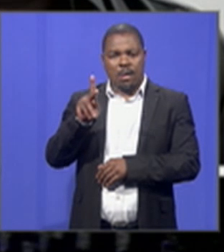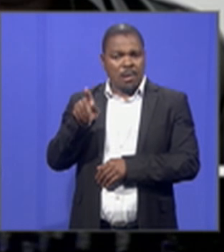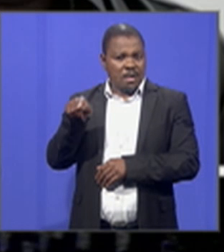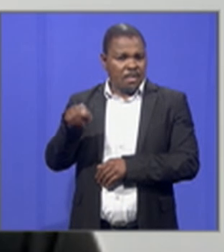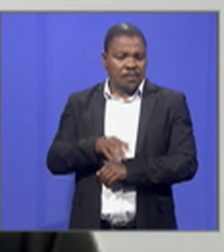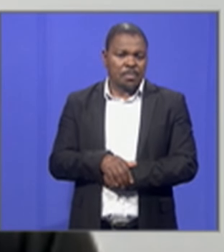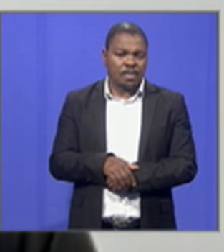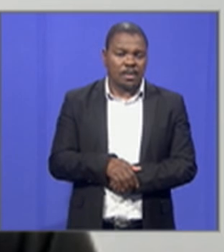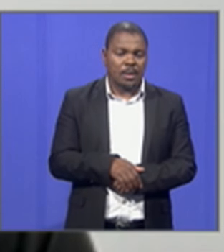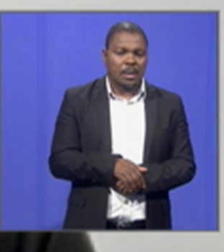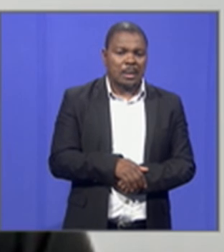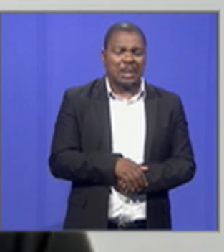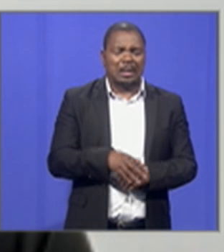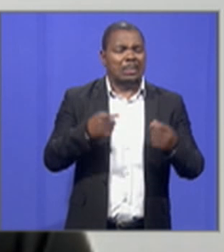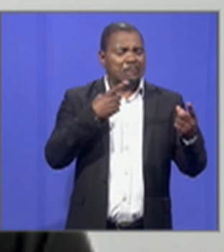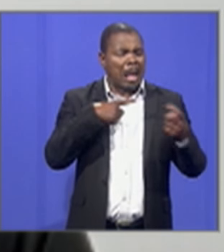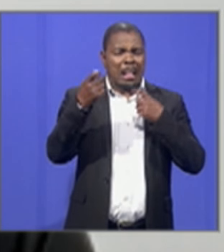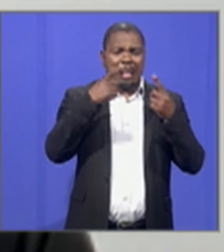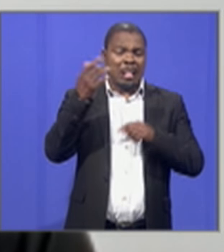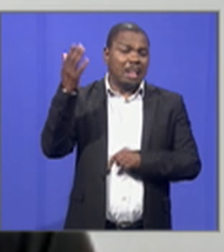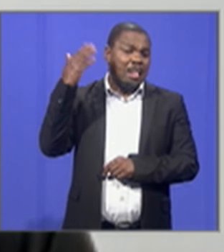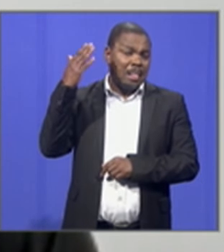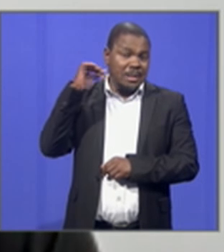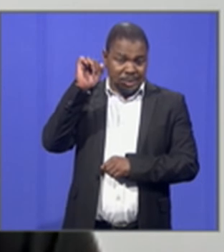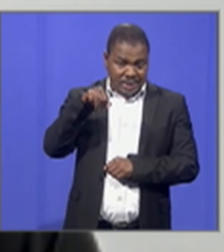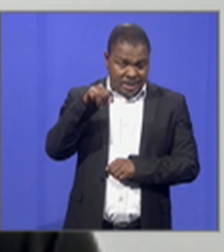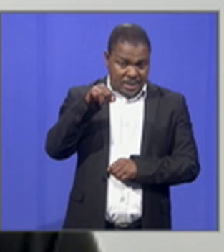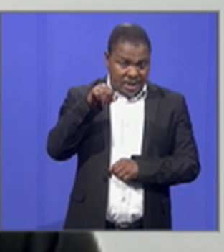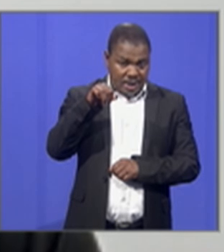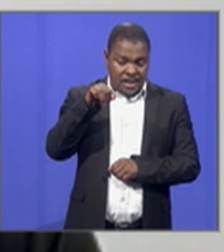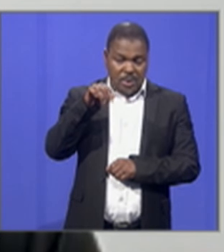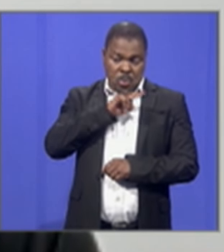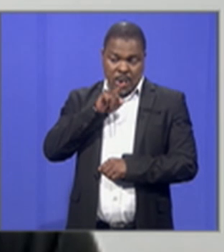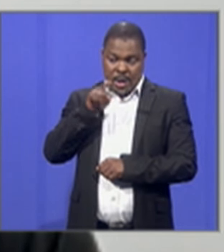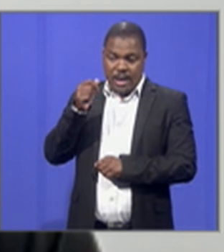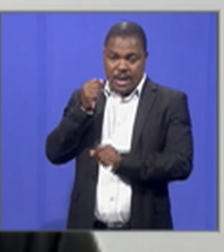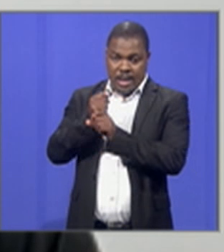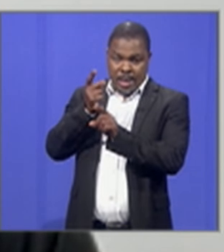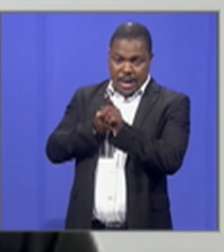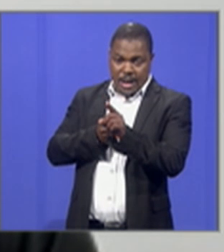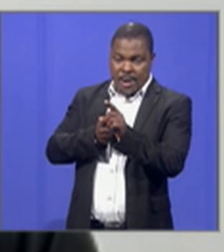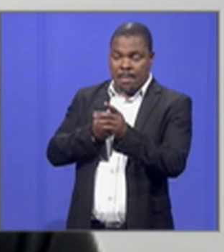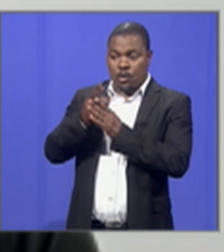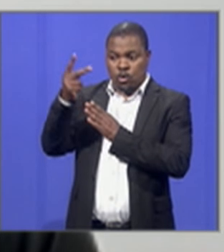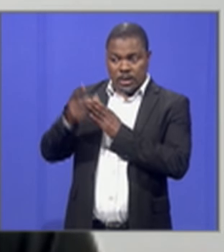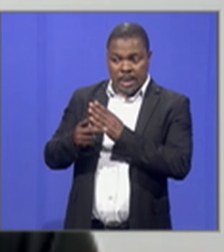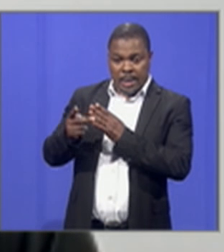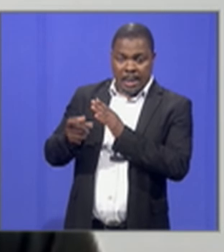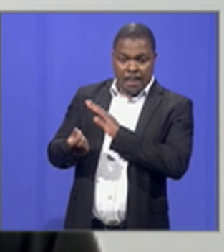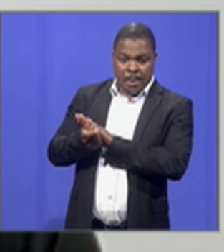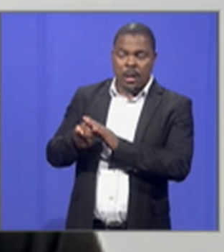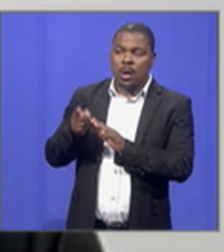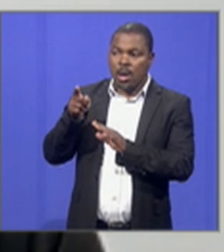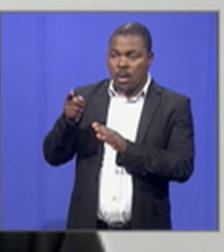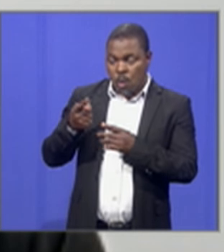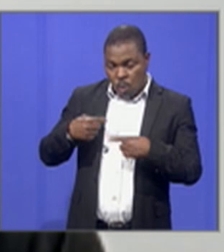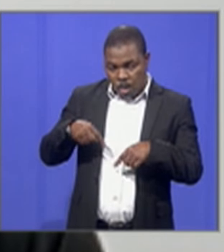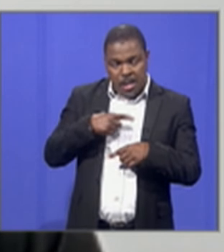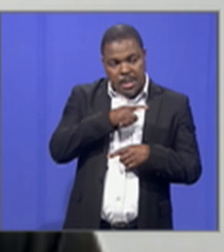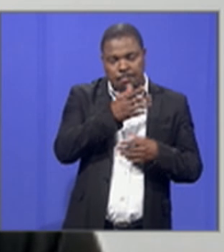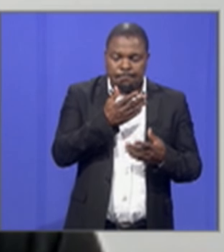Ka morago ga lešata le lentši e ge project ya Giyani e implementiwa rena bere ka Mopane re ile ra fiwa